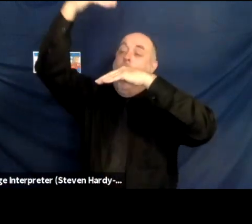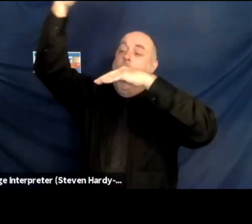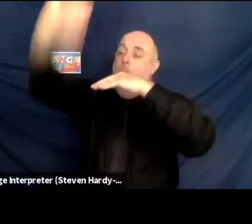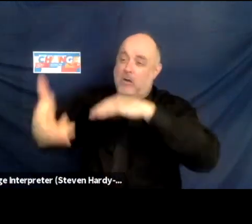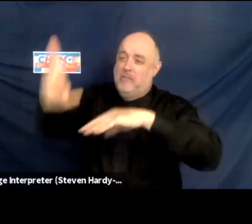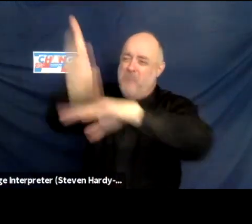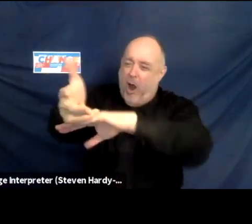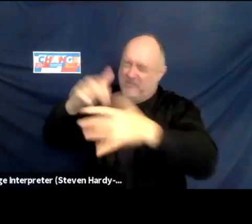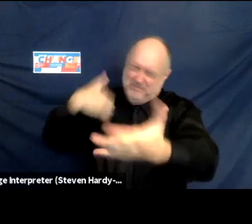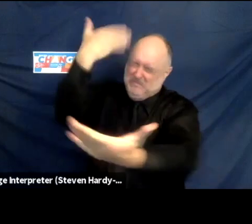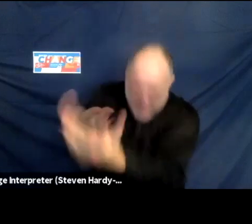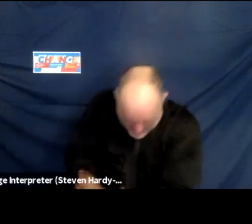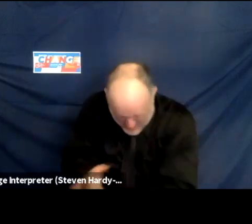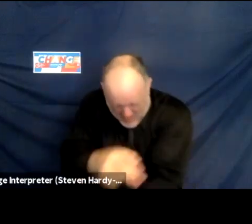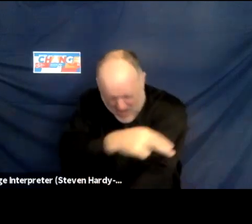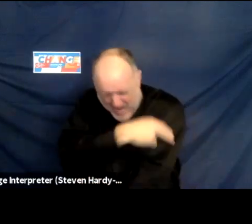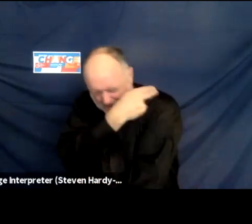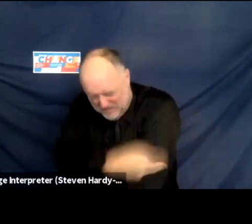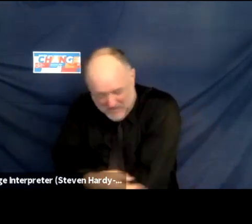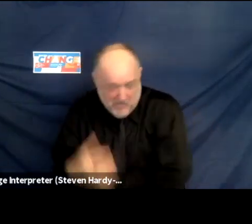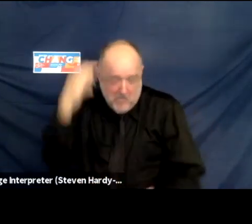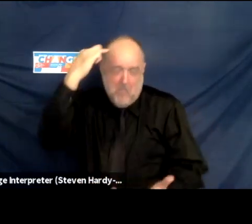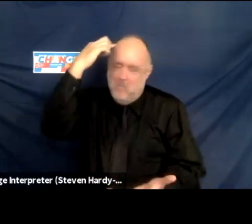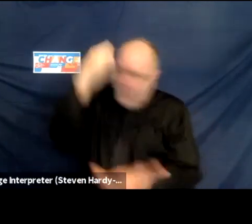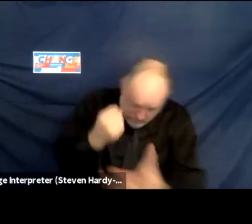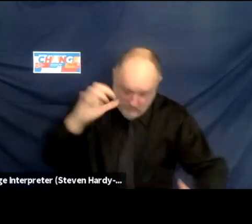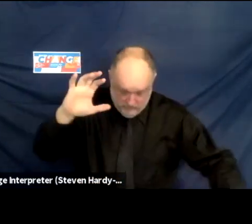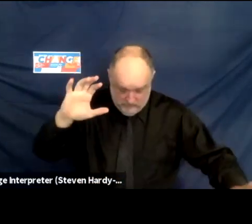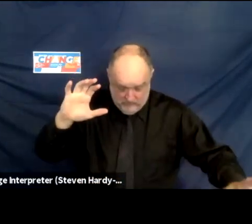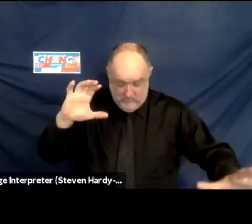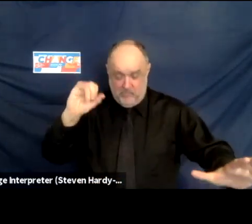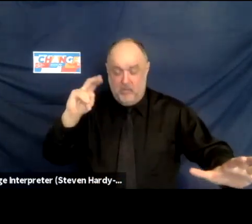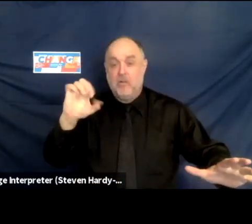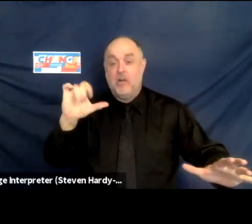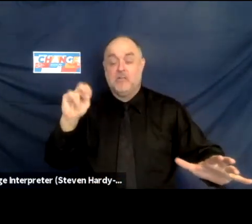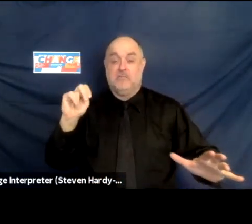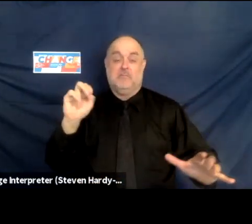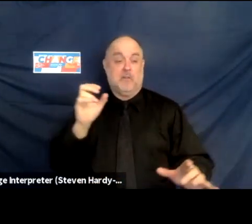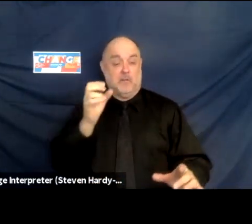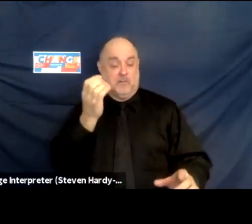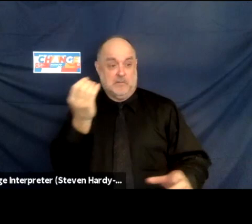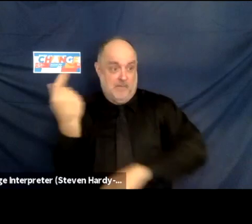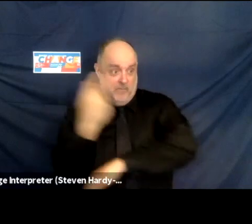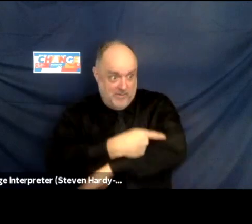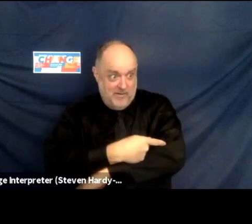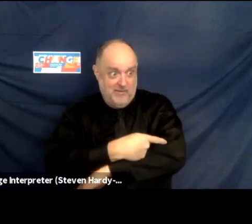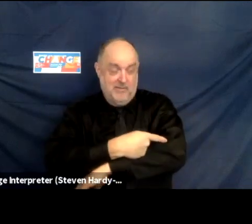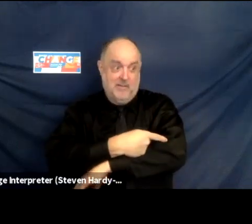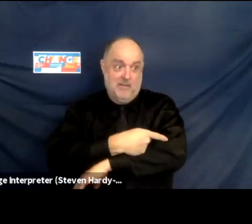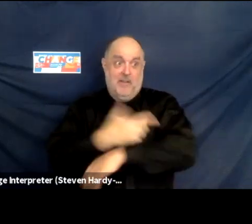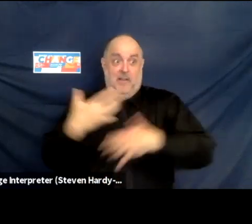into a hospital, concussion, and several days that I finally got better and they let me go